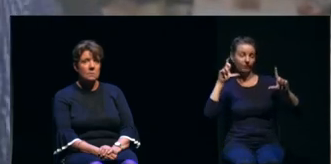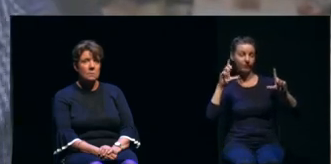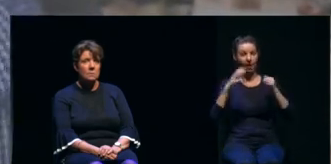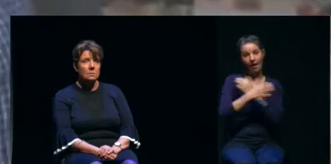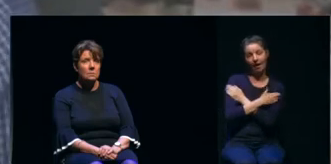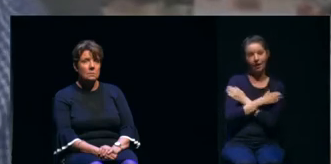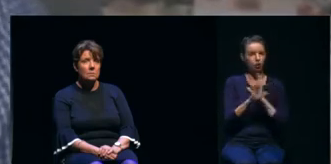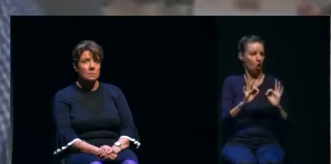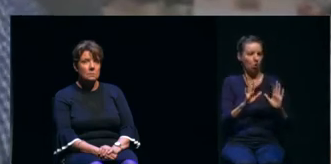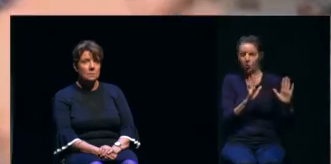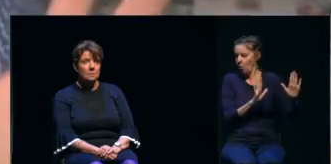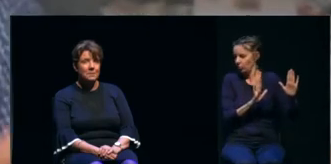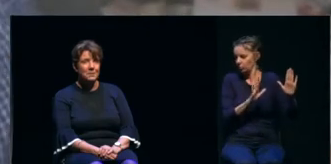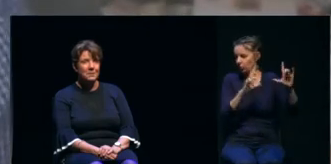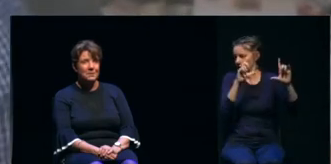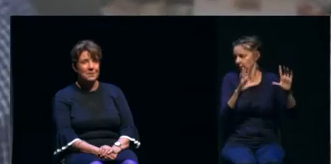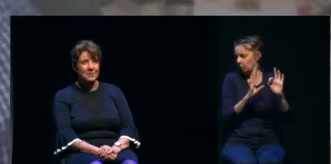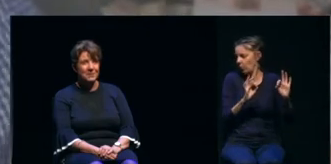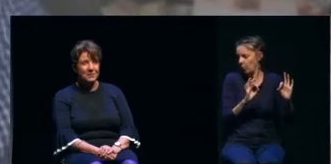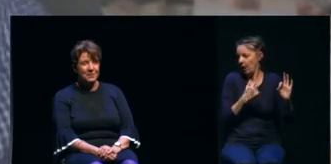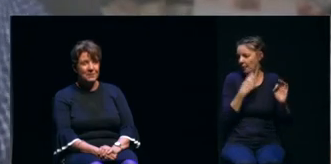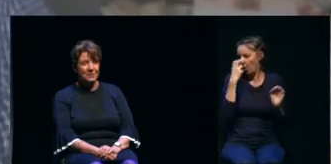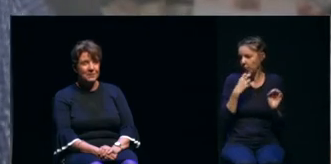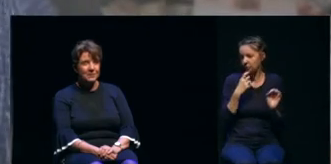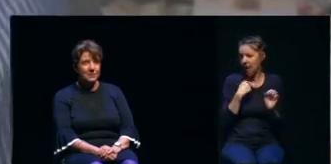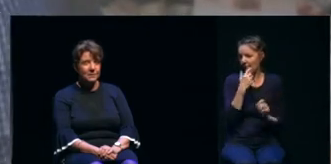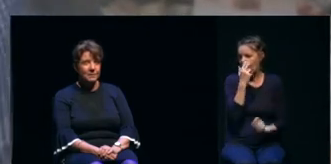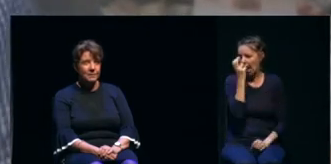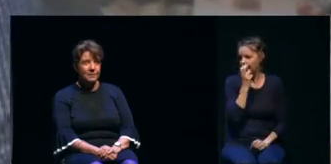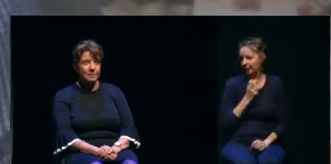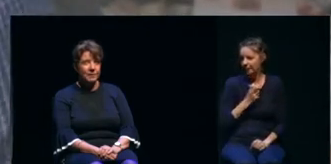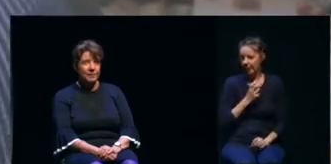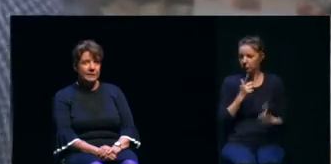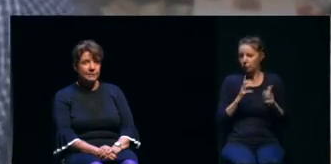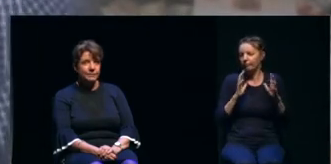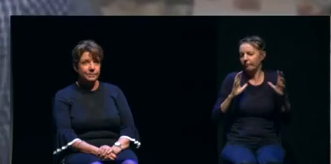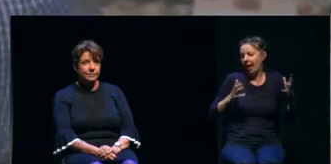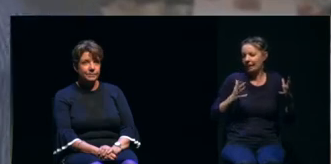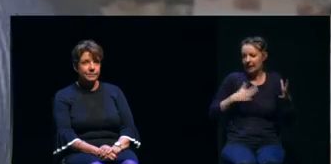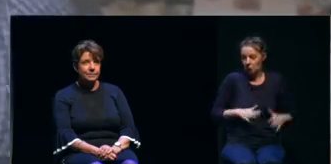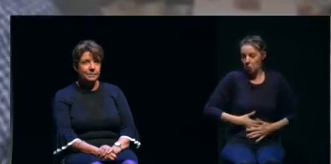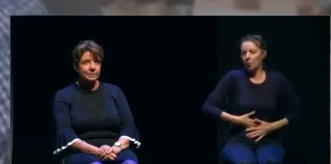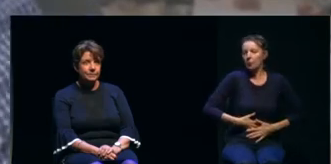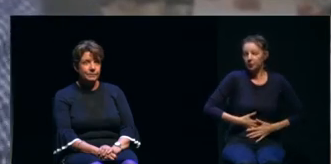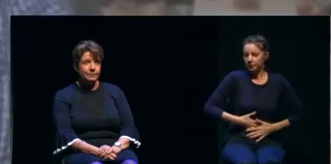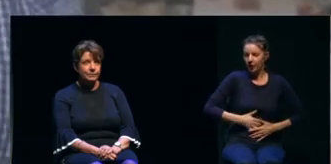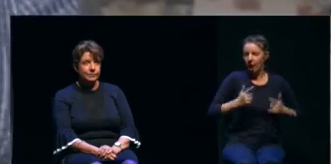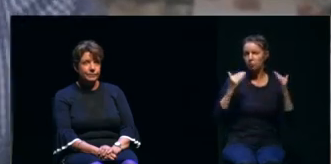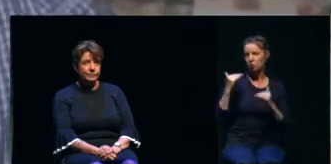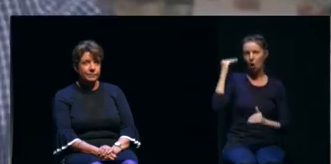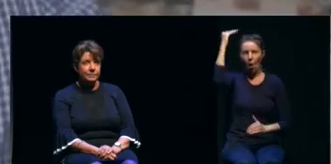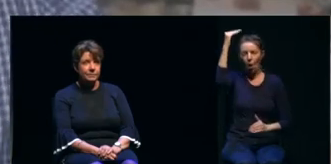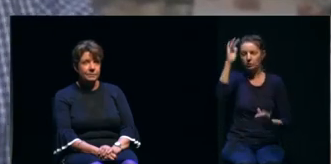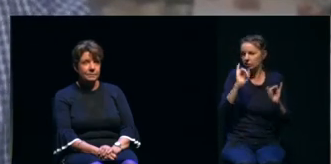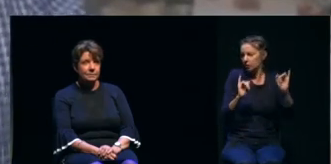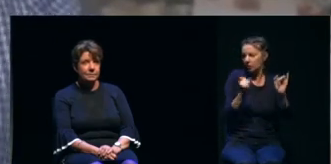no, don't take my picture. No, look, I'm too ugly. I'm too old. And like kind of, or, oh no, I'm too fat. Hang on, I'm just going to pull my stomach in. Or, God, I'm too tall. I'm a giant.